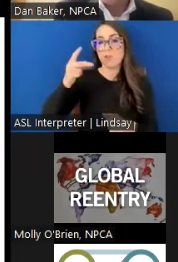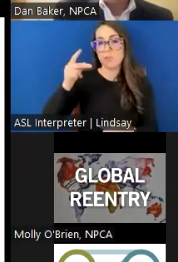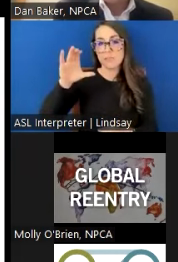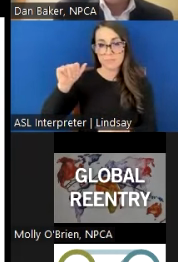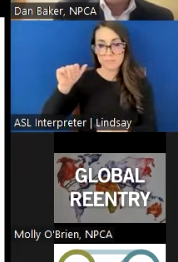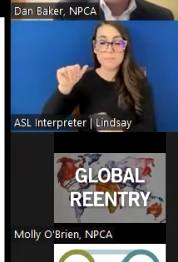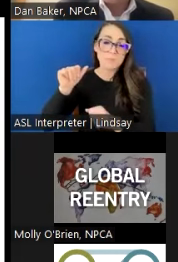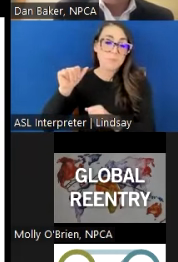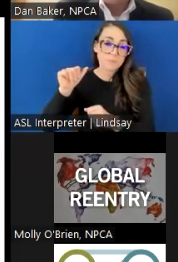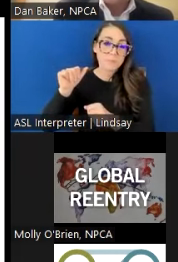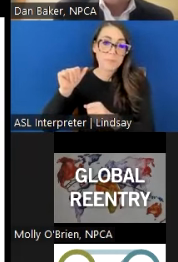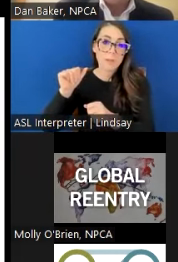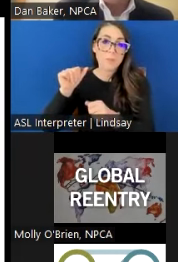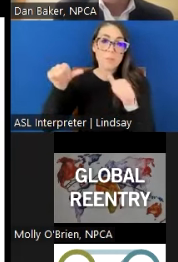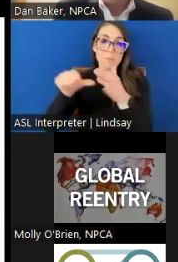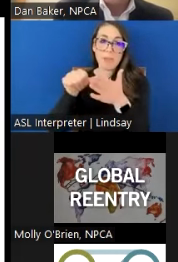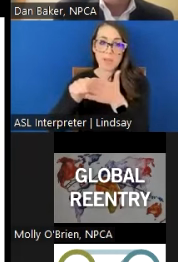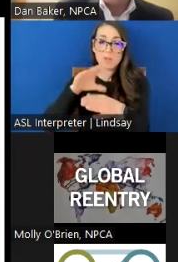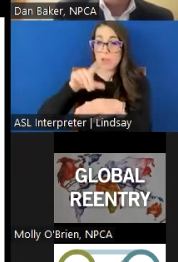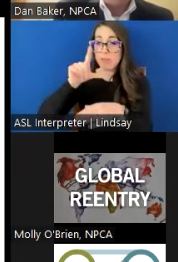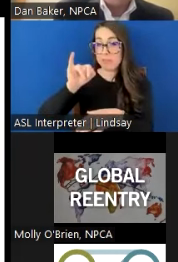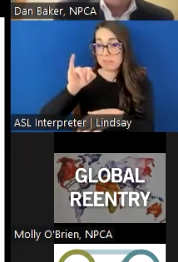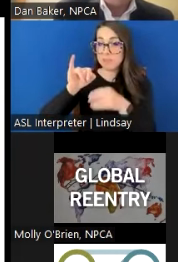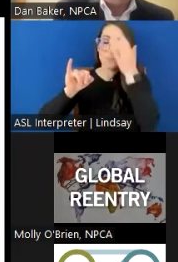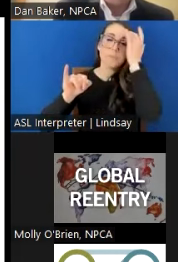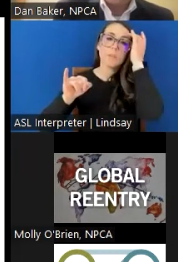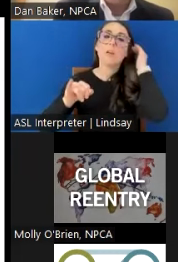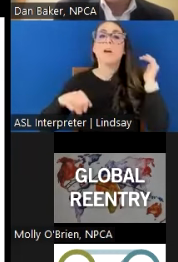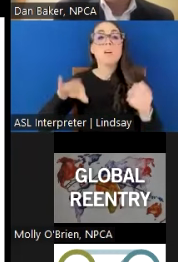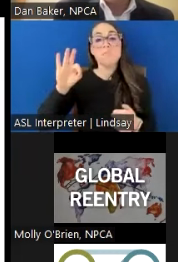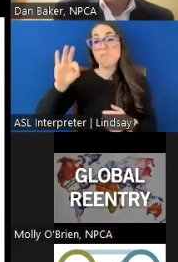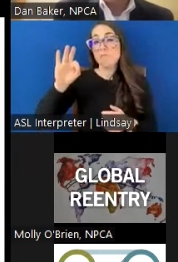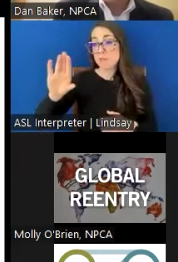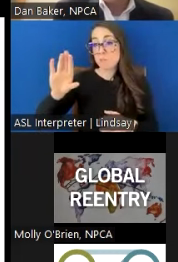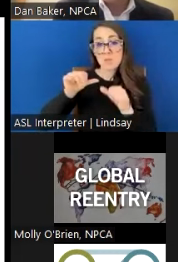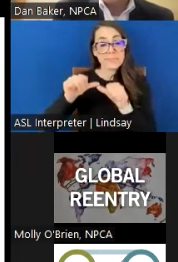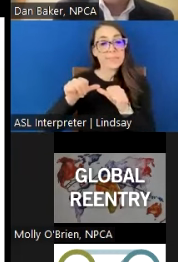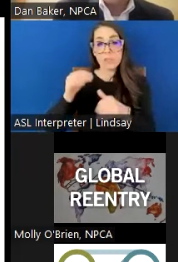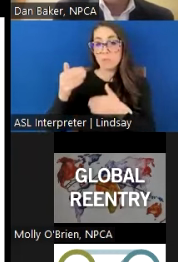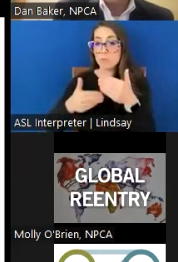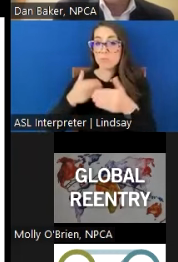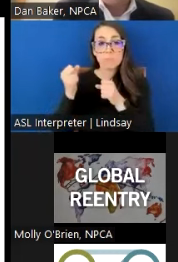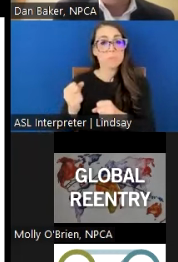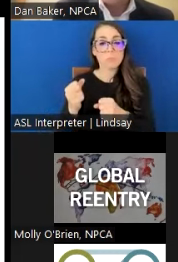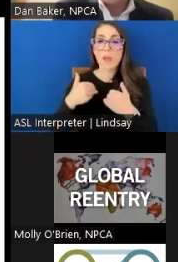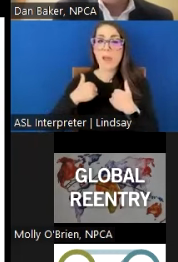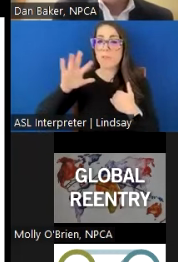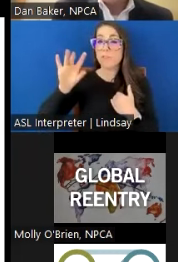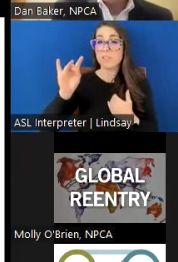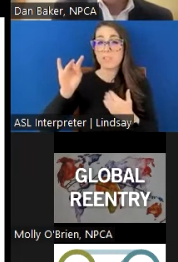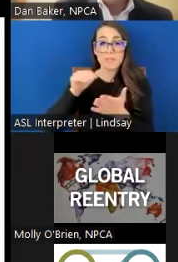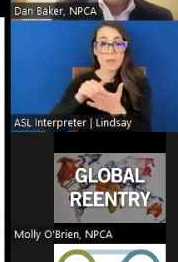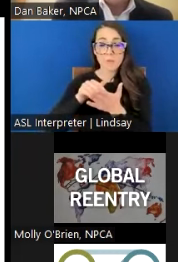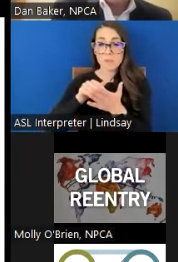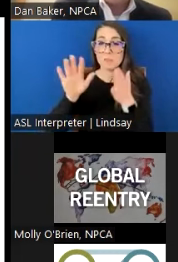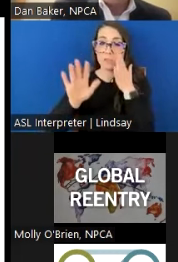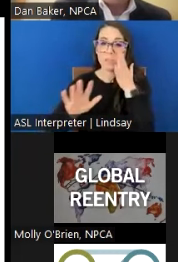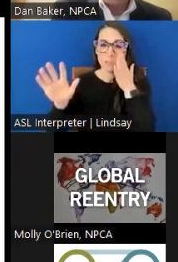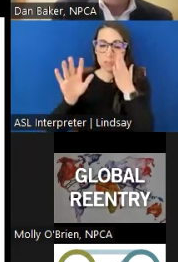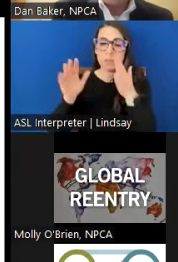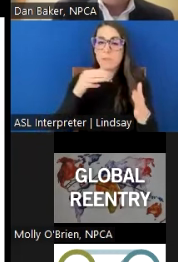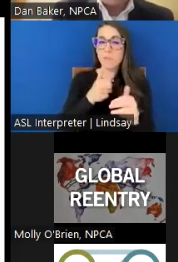occupy. Facebook continues to go strong. We have 58,000 followers.